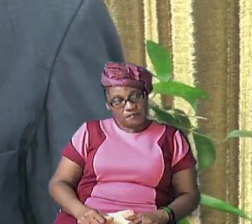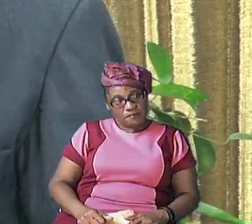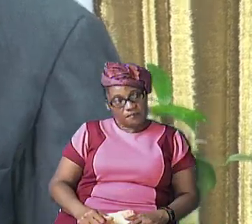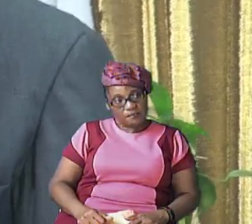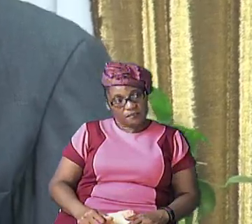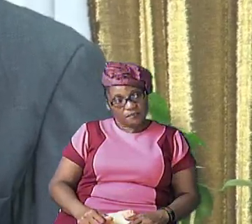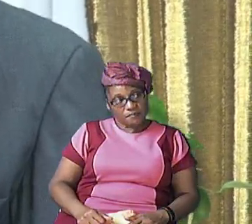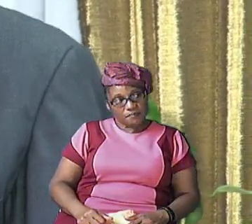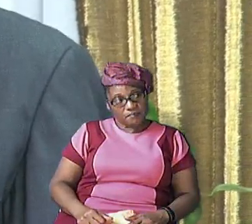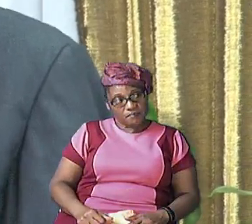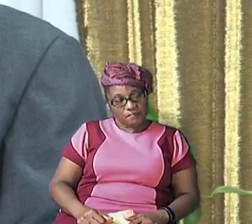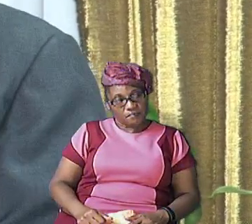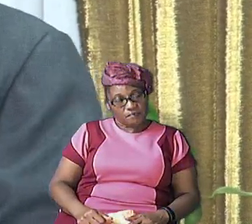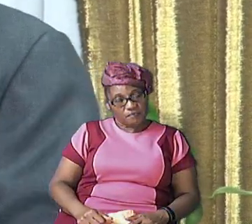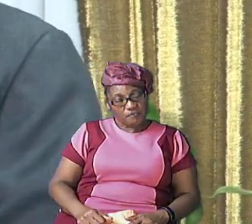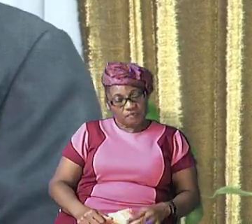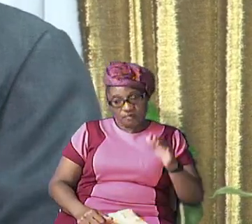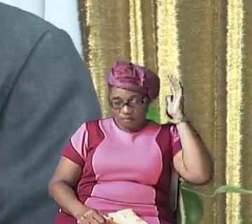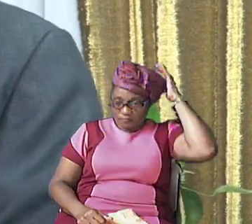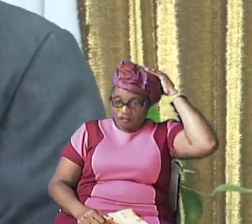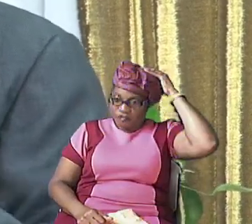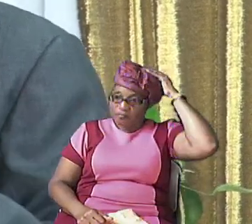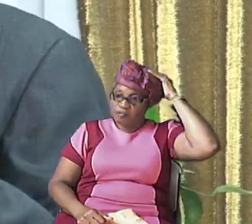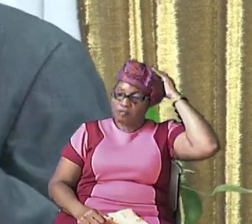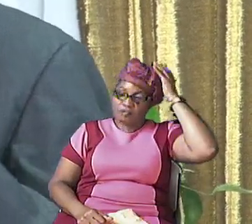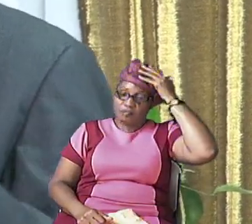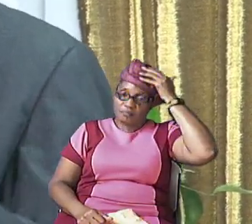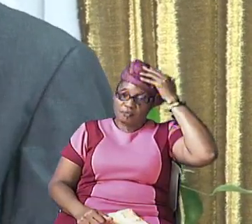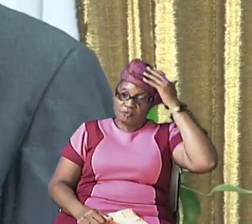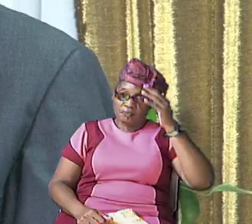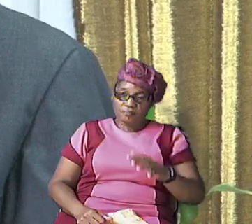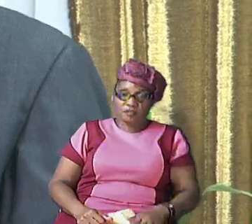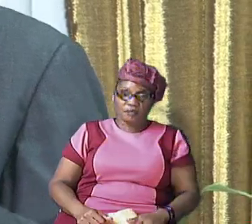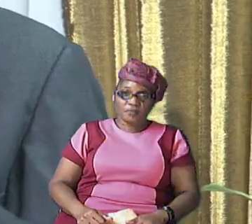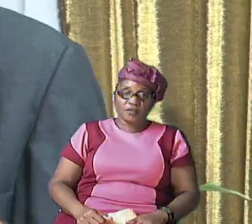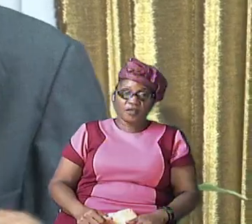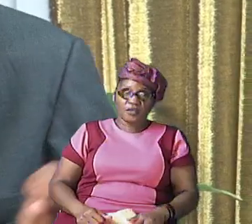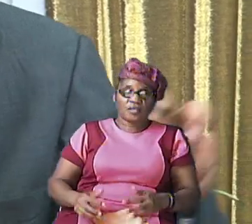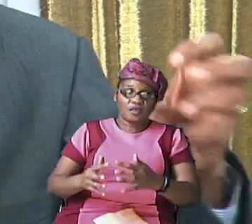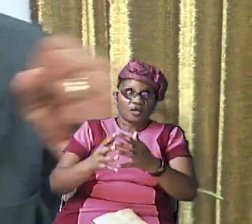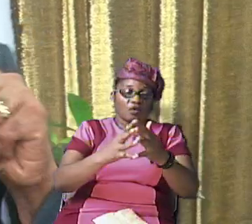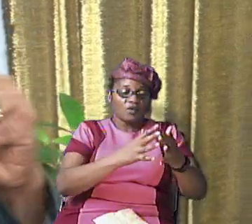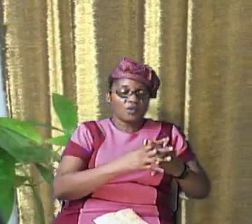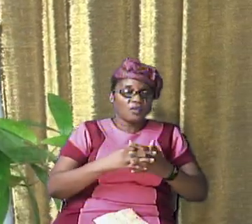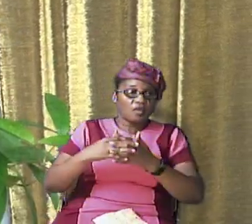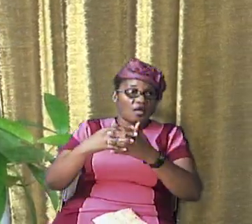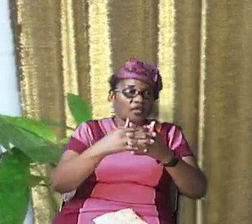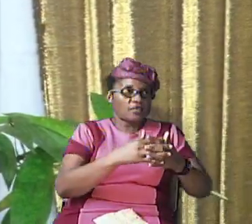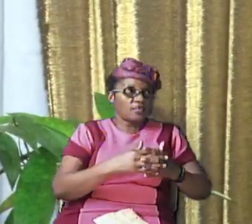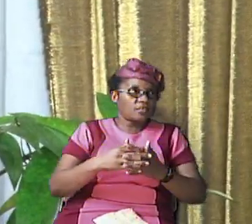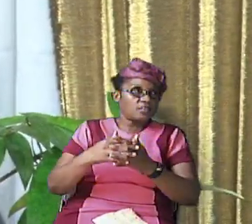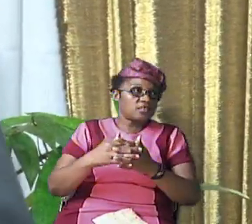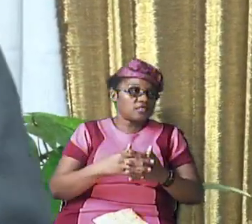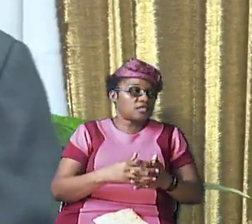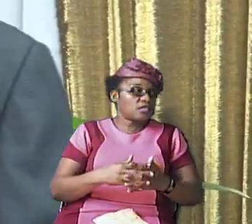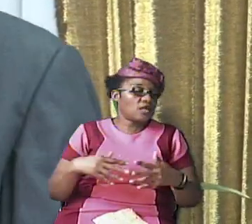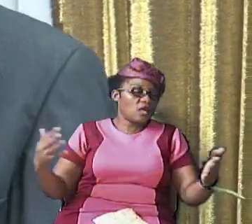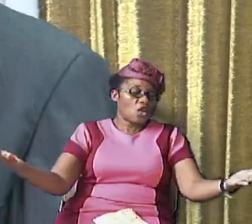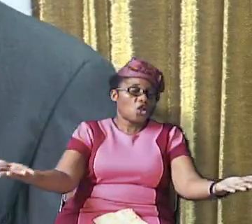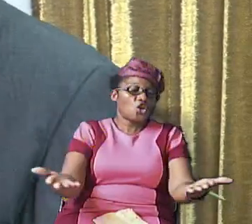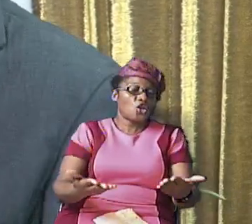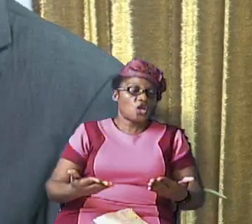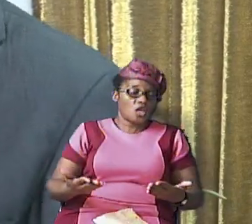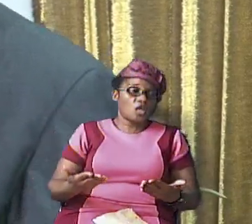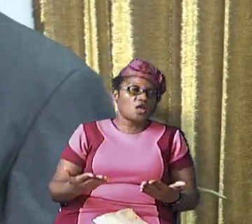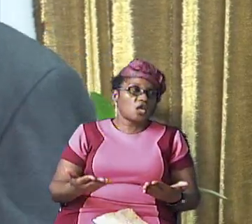also out of, this is not from Canada now, but this is from the United States. I'm telling you, you know, they're coming here, amen, to